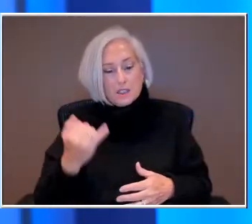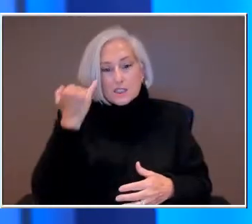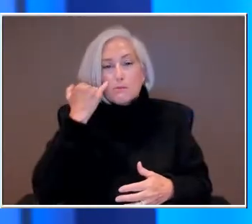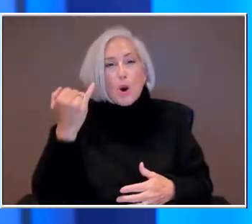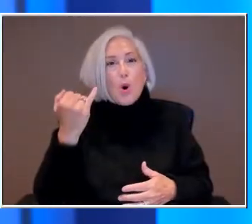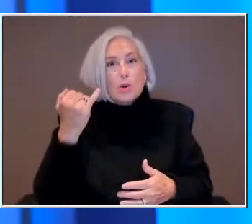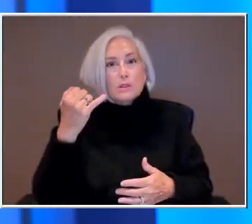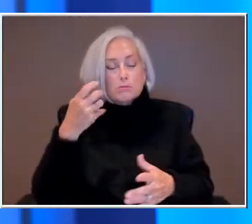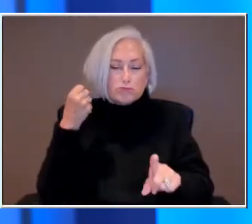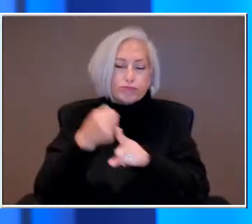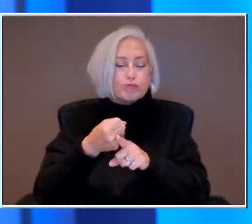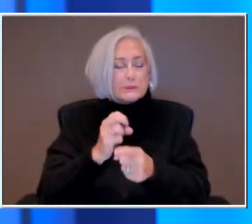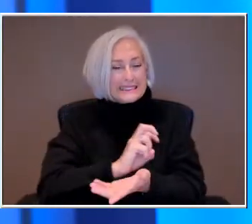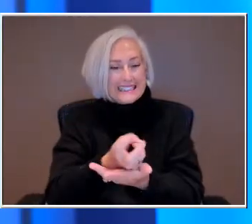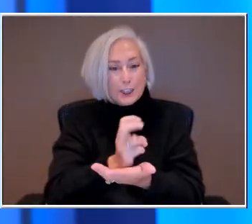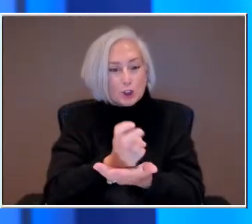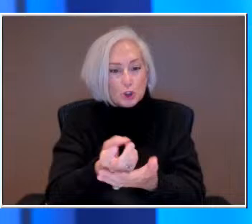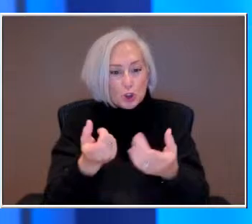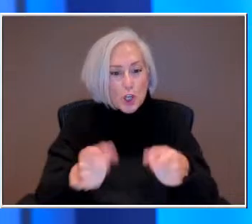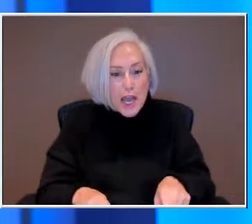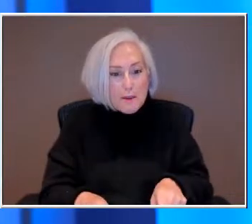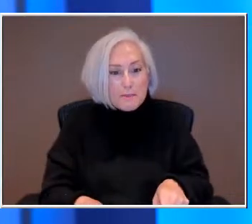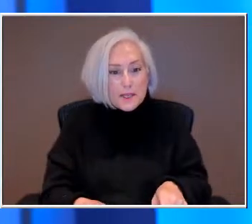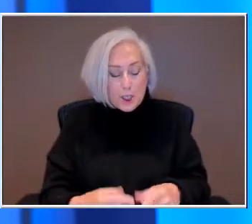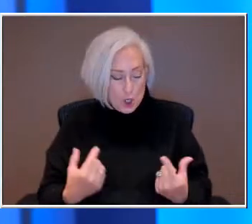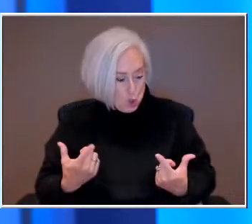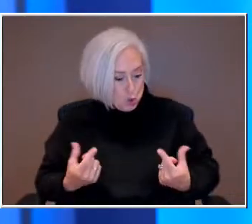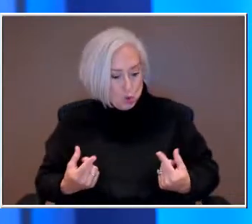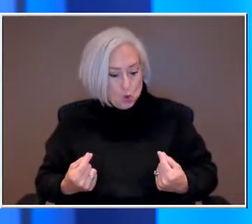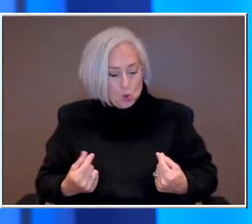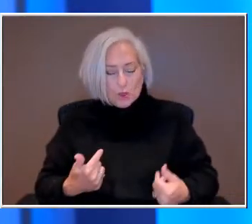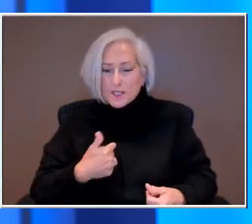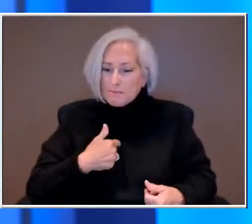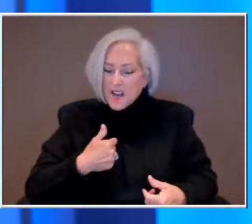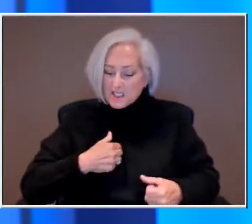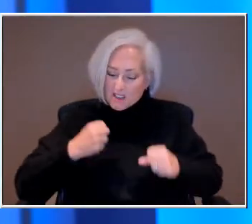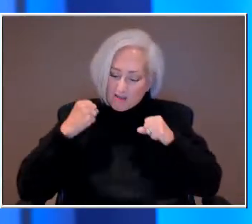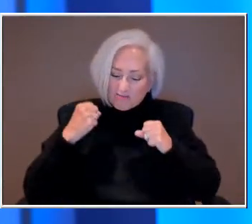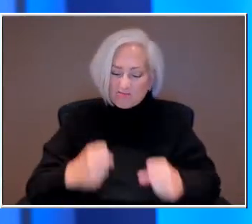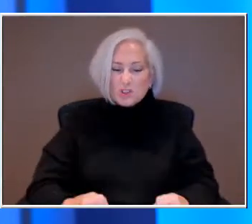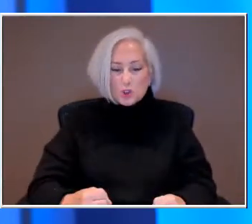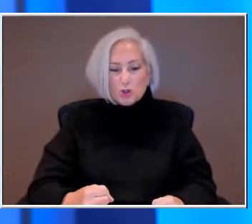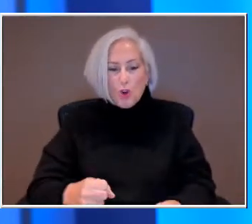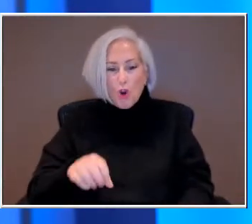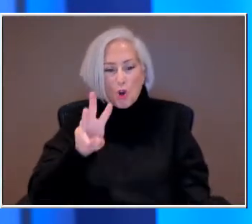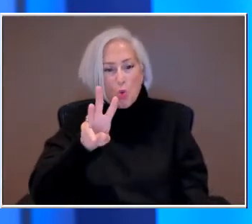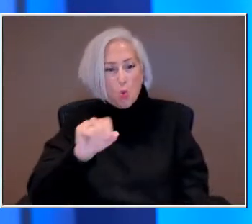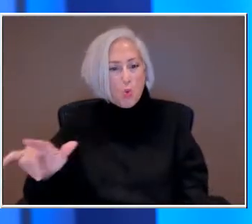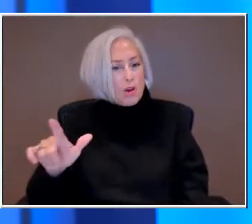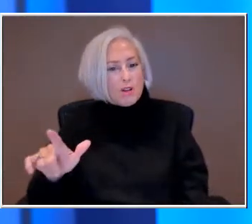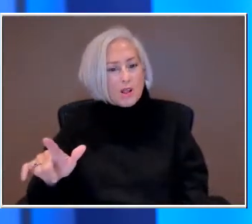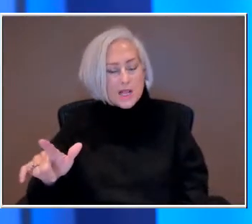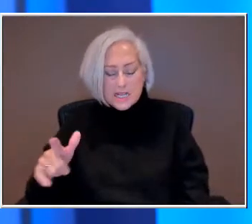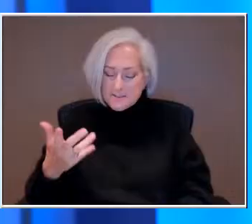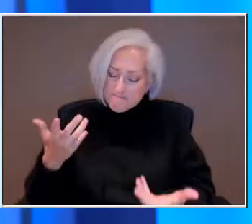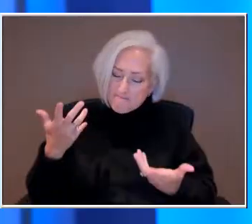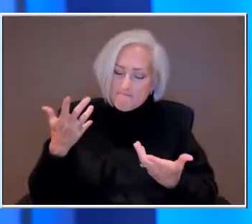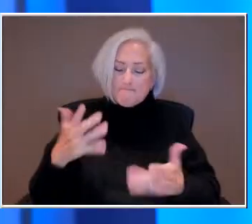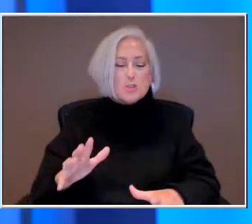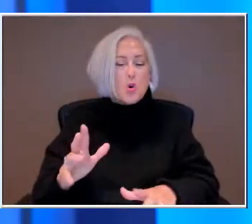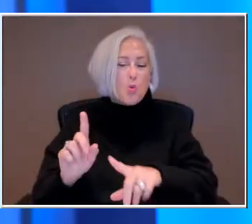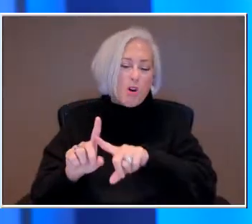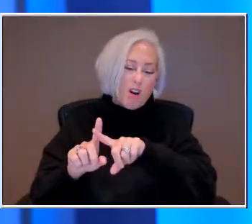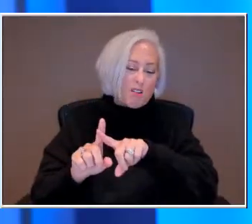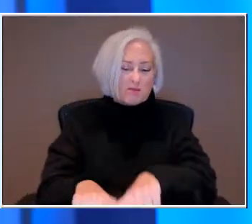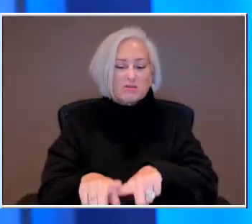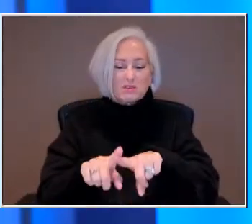more? I'm very strong-willed, and I hate to depend on anyone else. And I